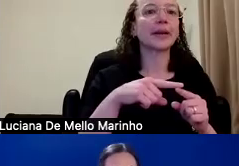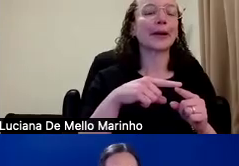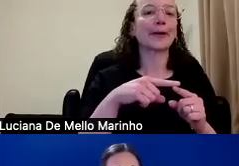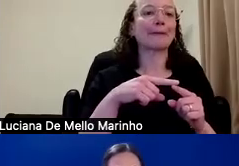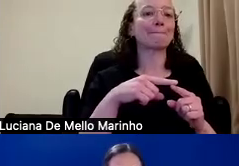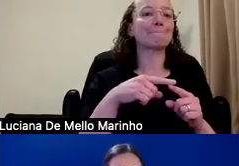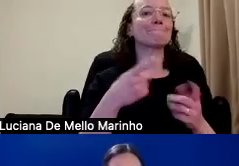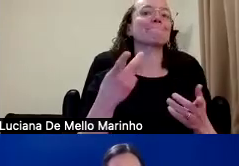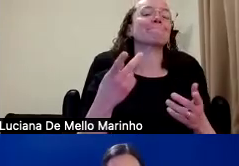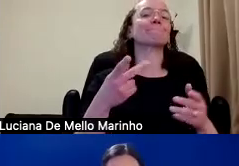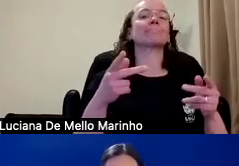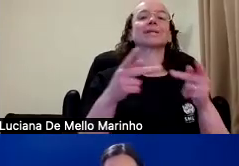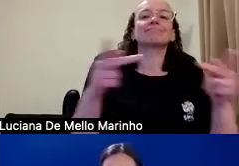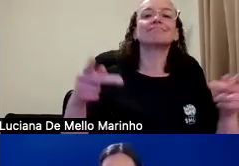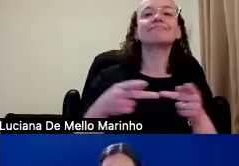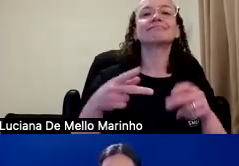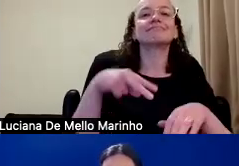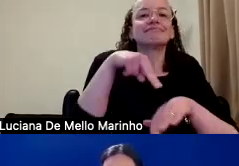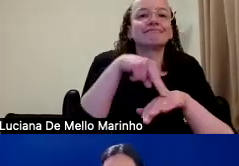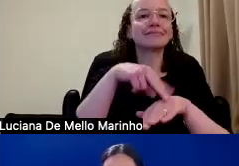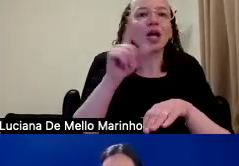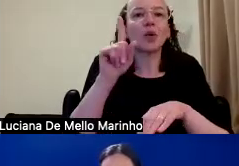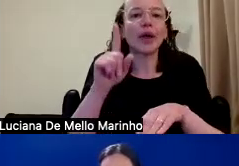now we can discuss about